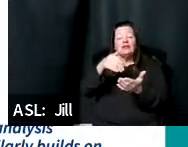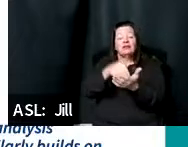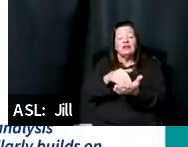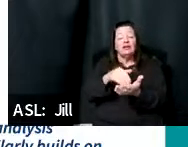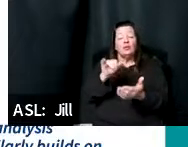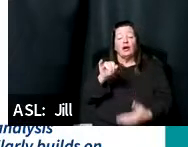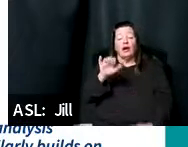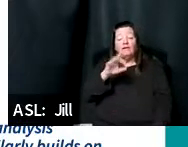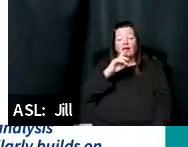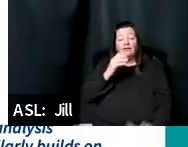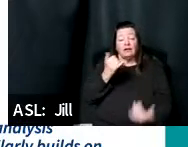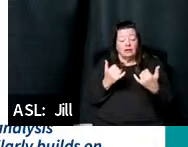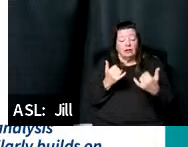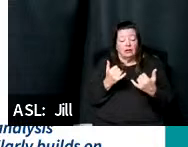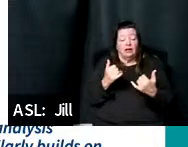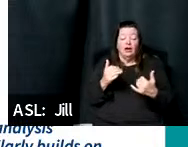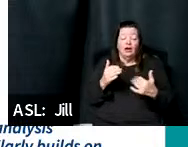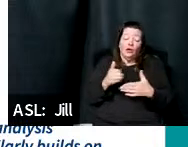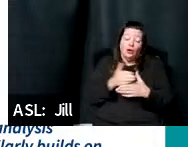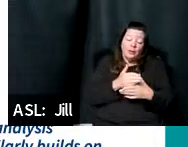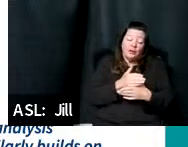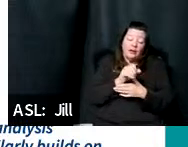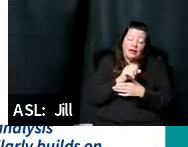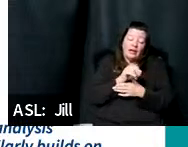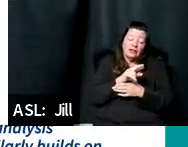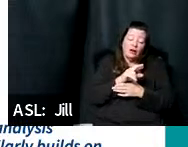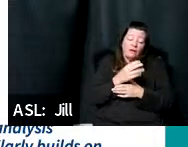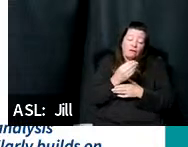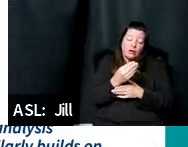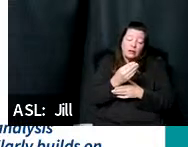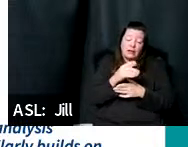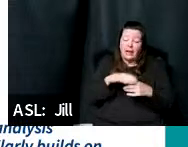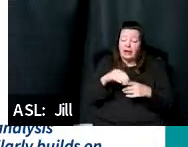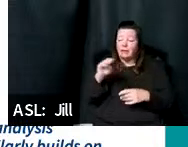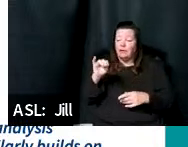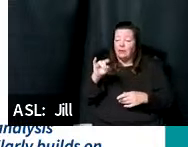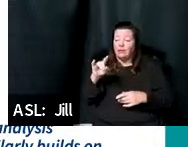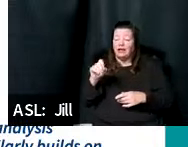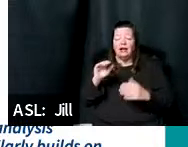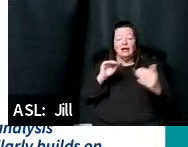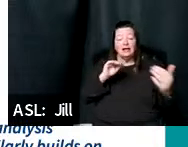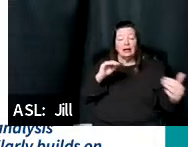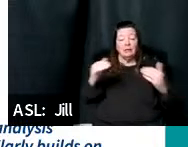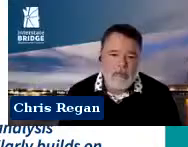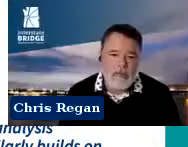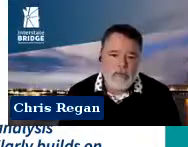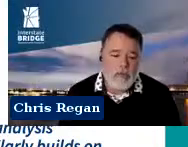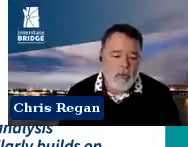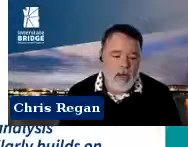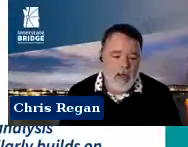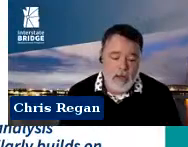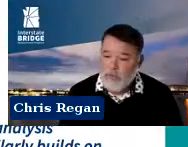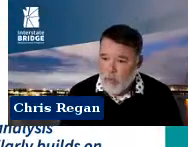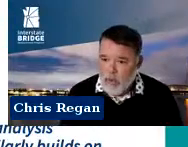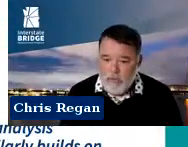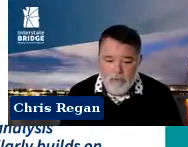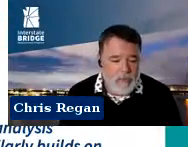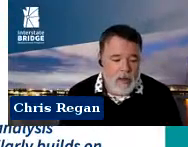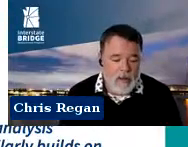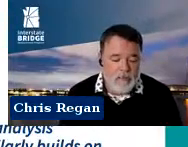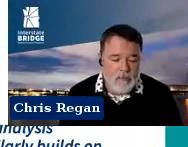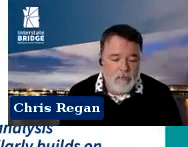or shifted west between SR14 and Mill Plain. Again, comparing, contrasting impacts to